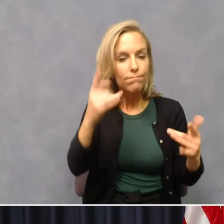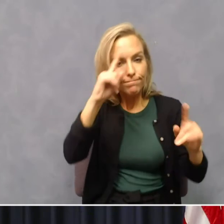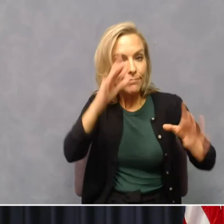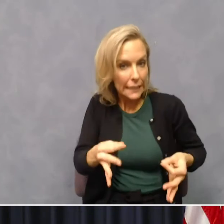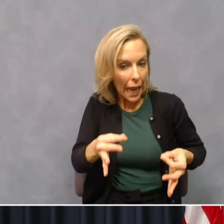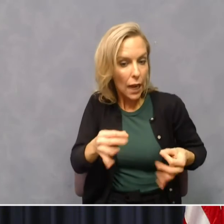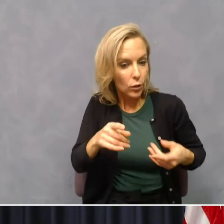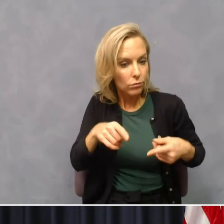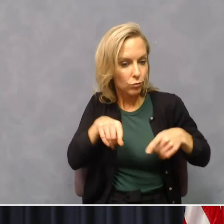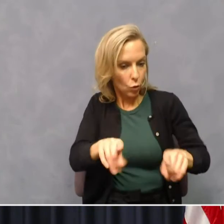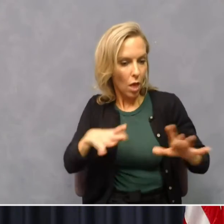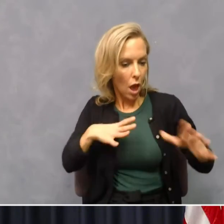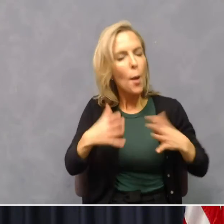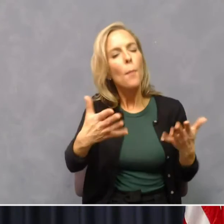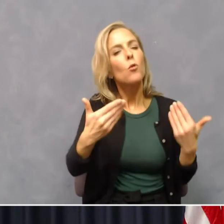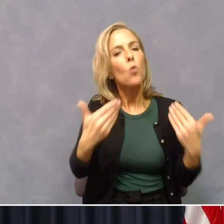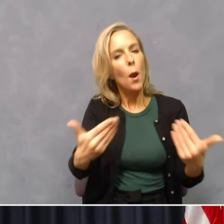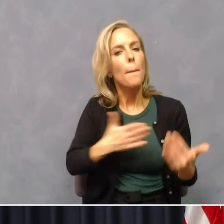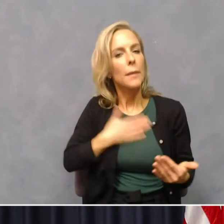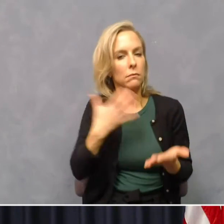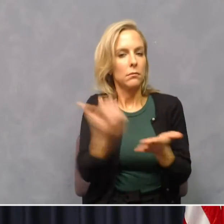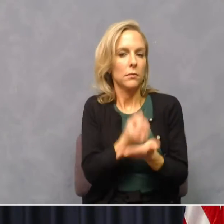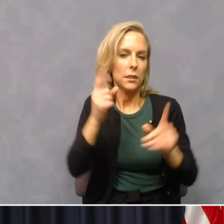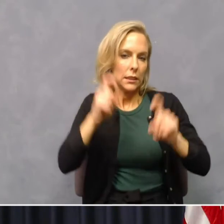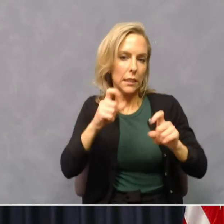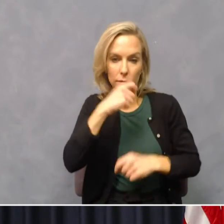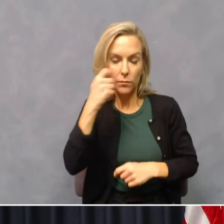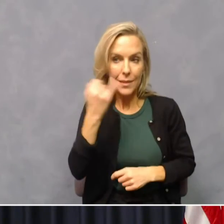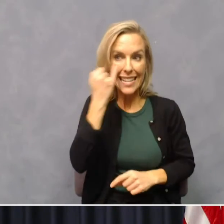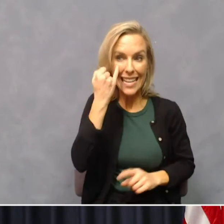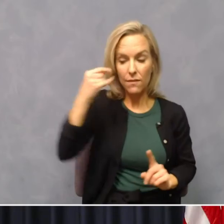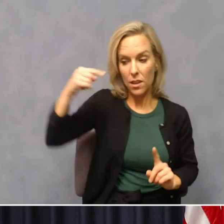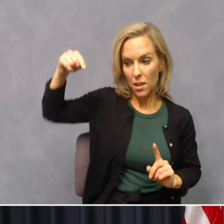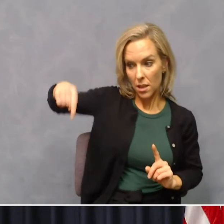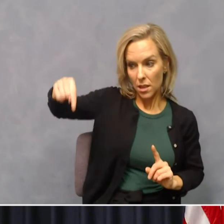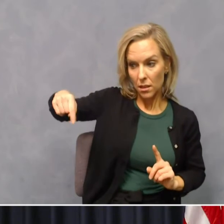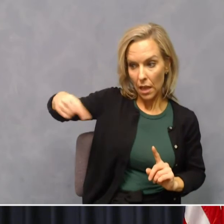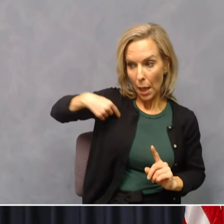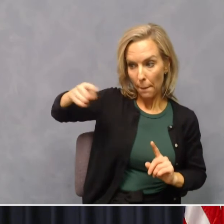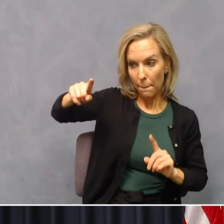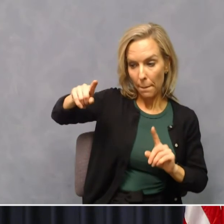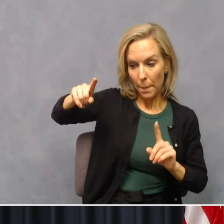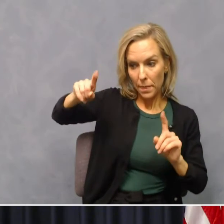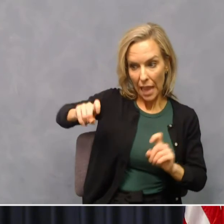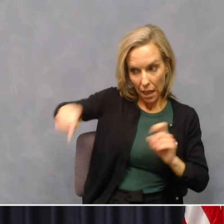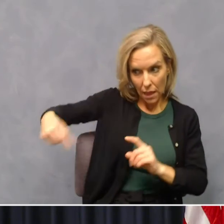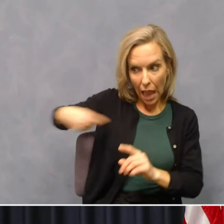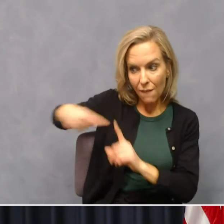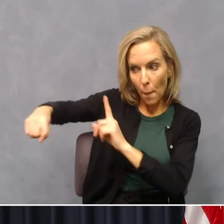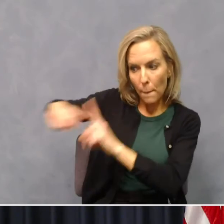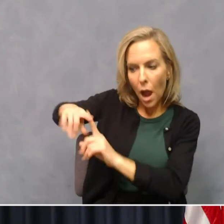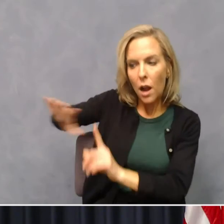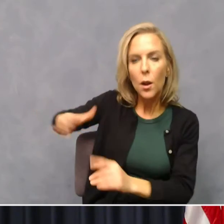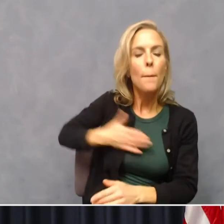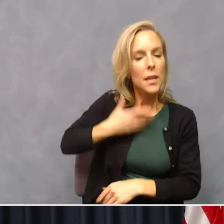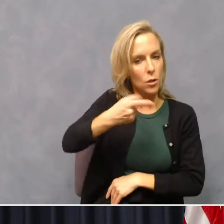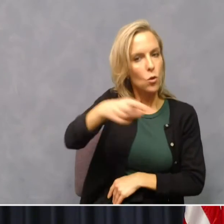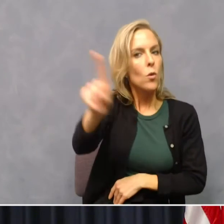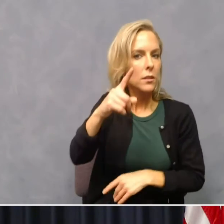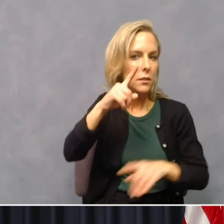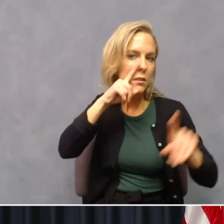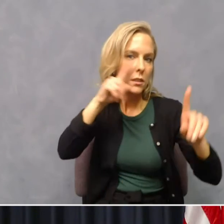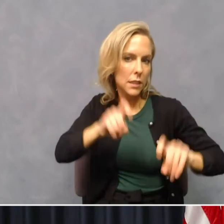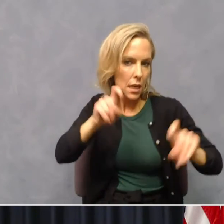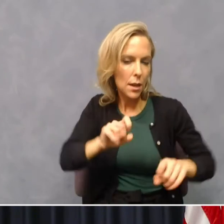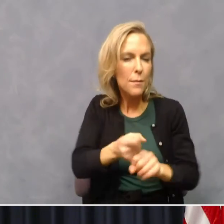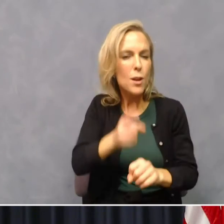tested. And if someone around you tests positive, please go get tested. It's better to know to make sure